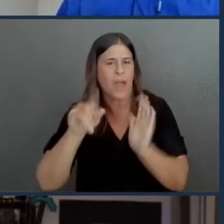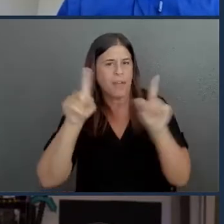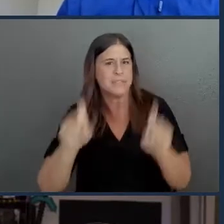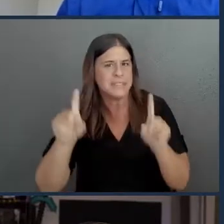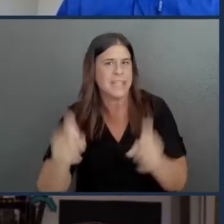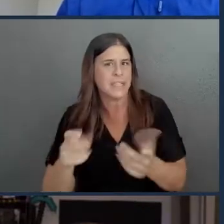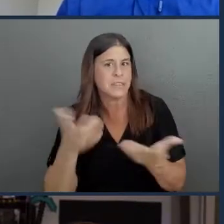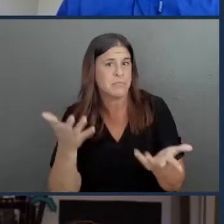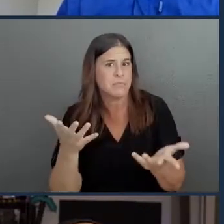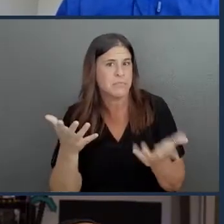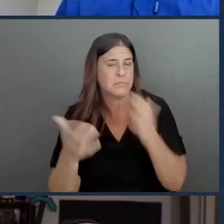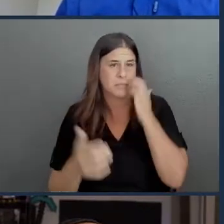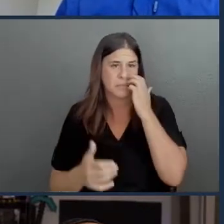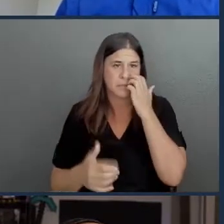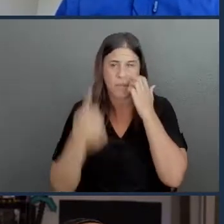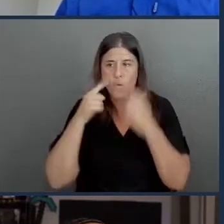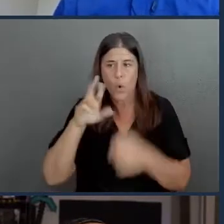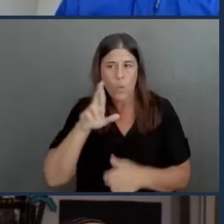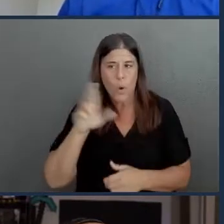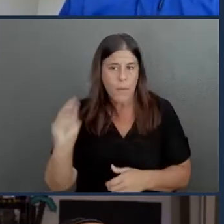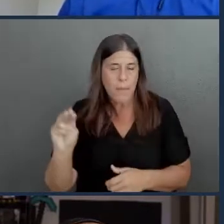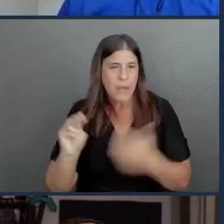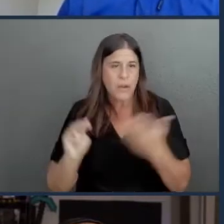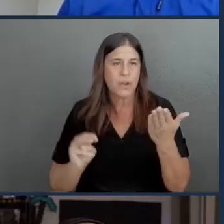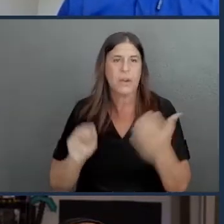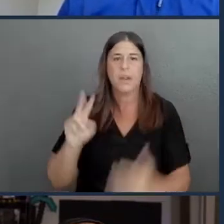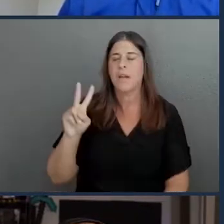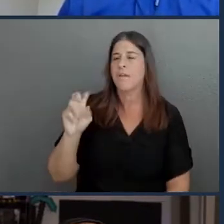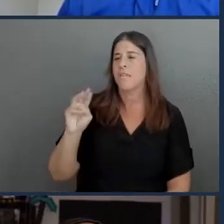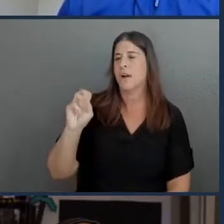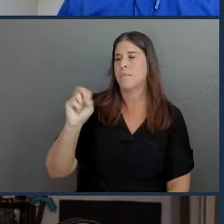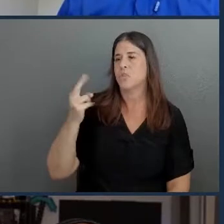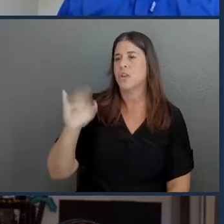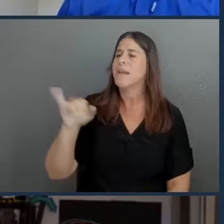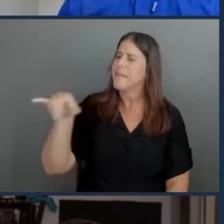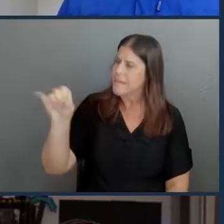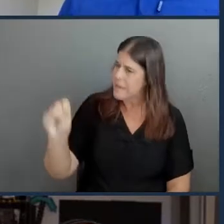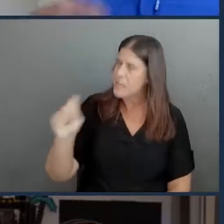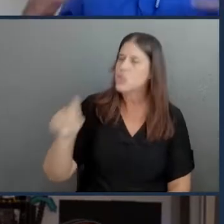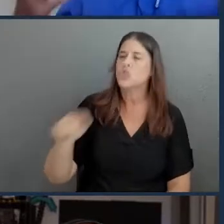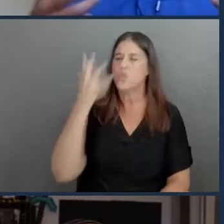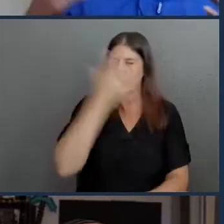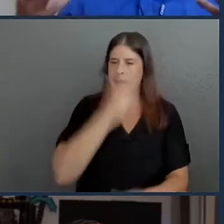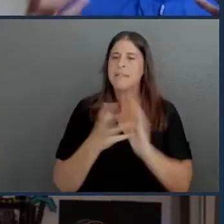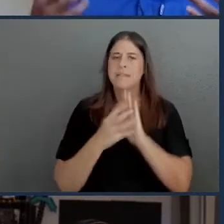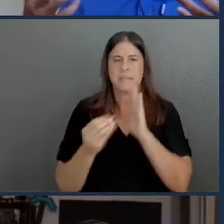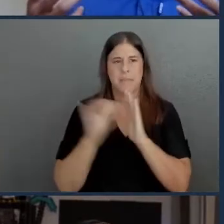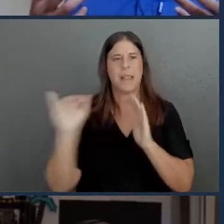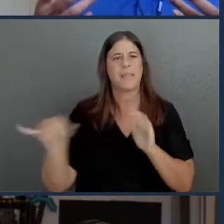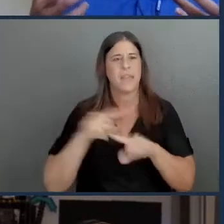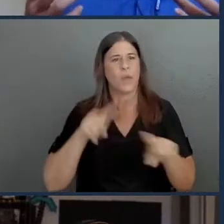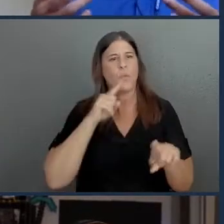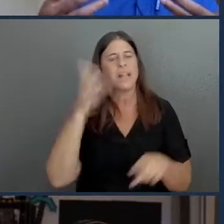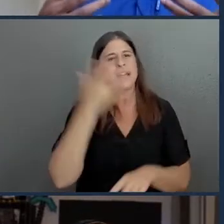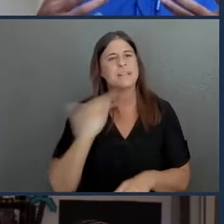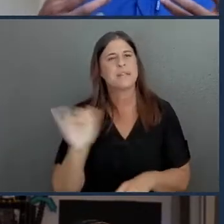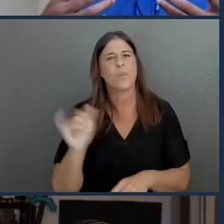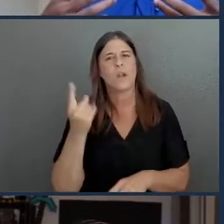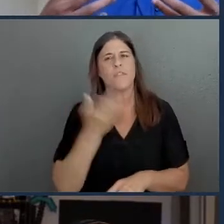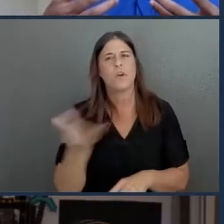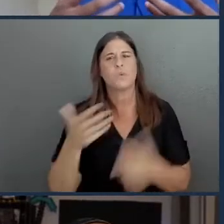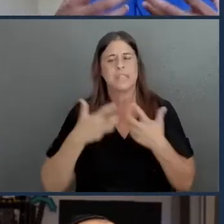out RoboMaker? Yes, so definitely you can simulate it. So simulation is one of those engines